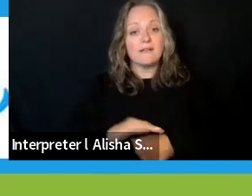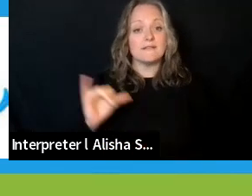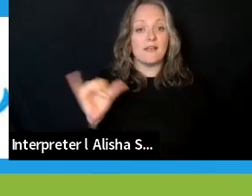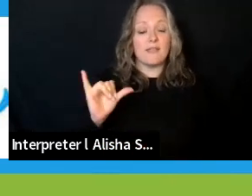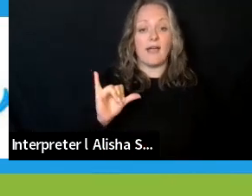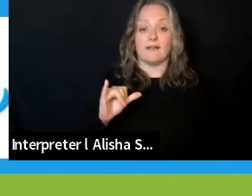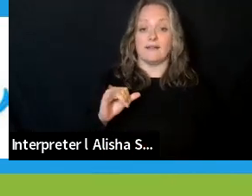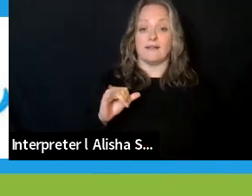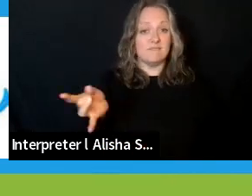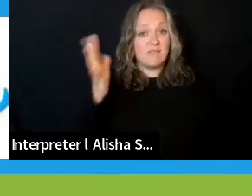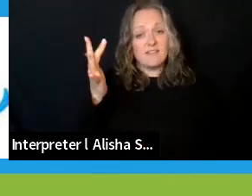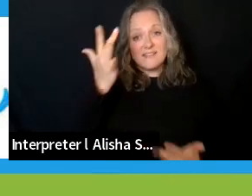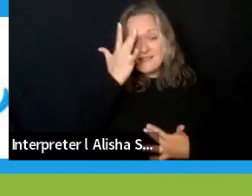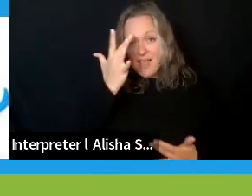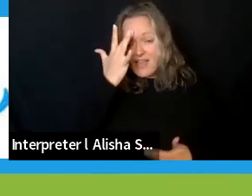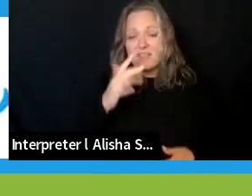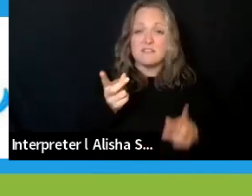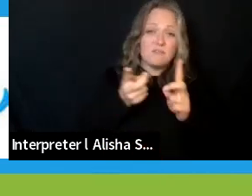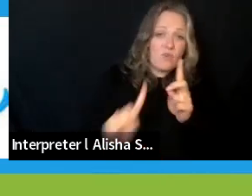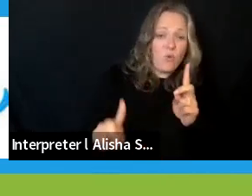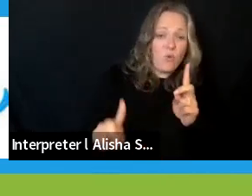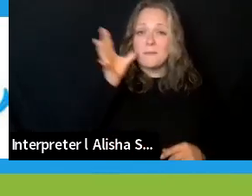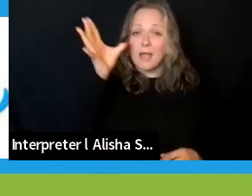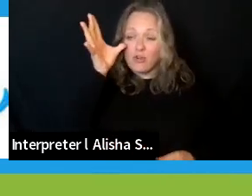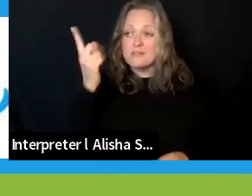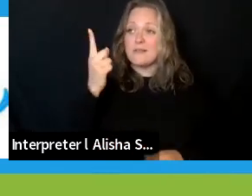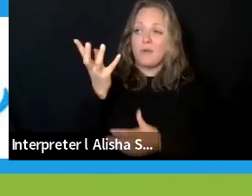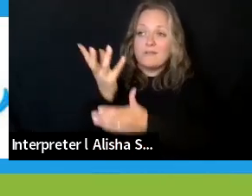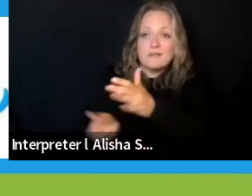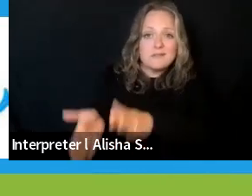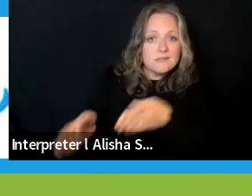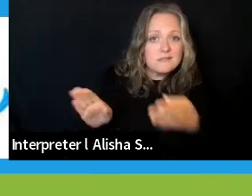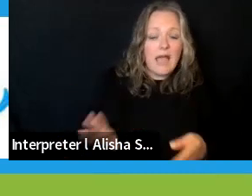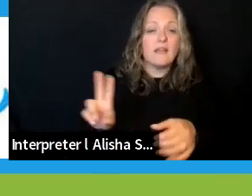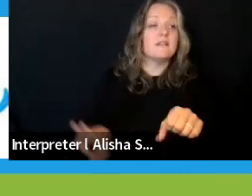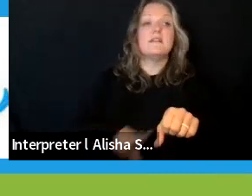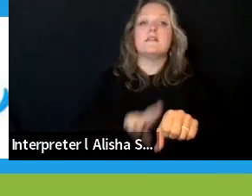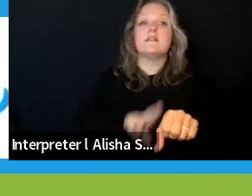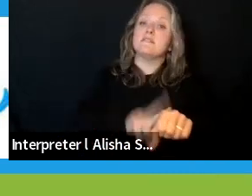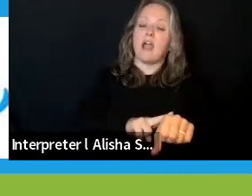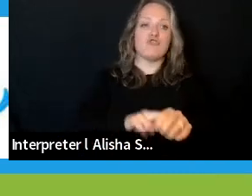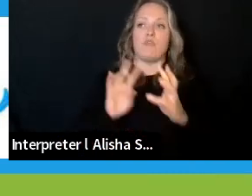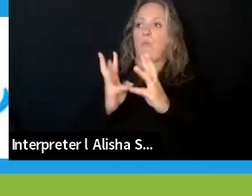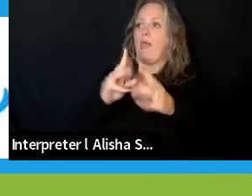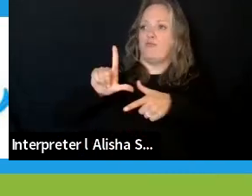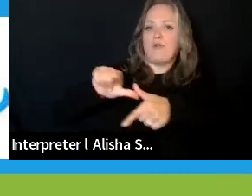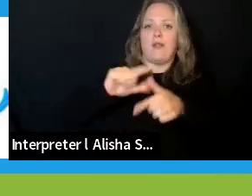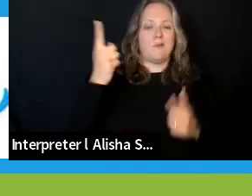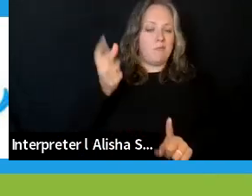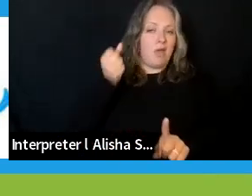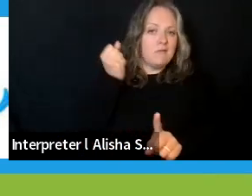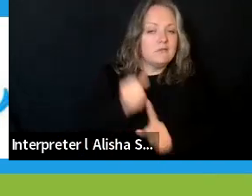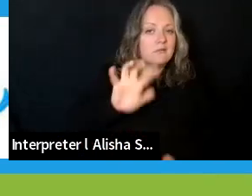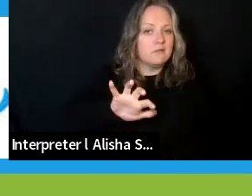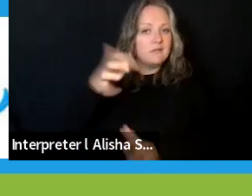a frightening injury, the divorce of one's parents, or a natural disaster, these physiological responses are sustained for a